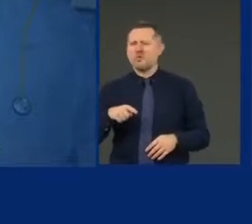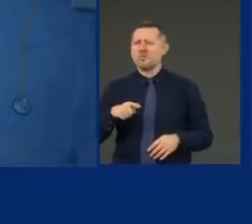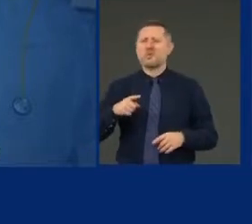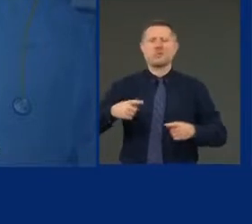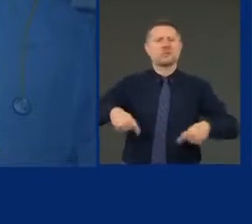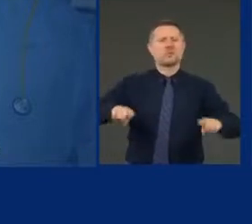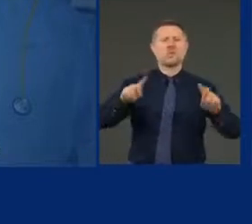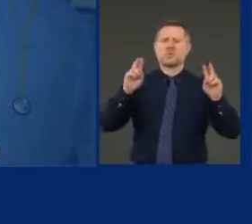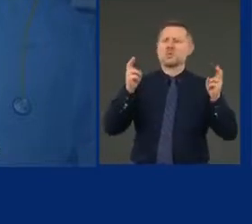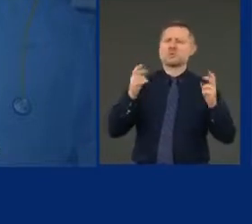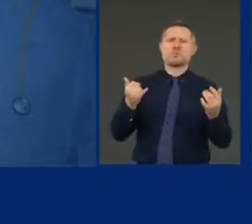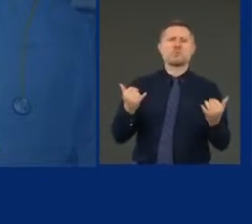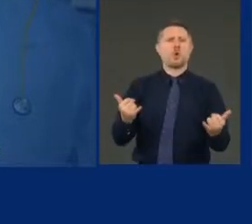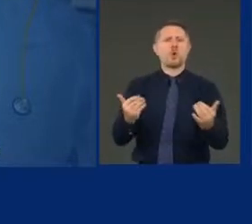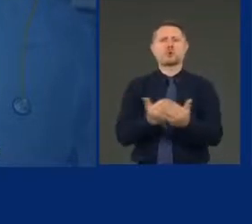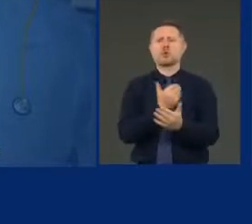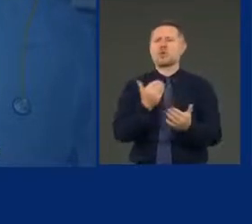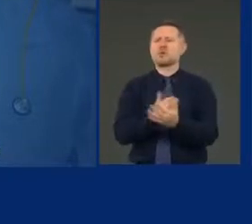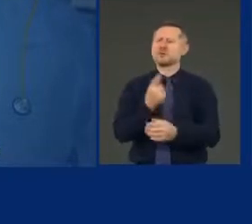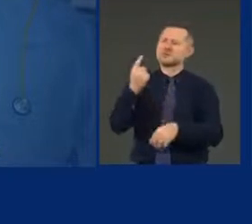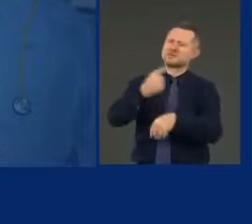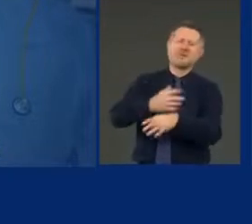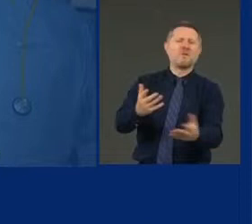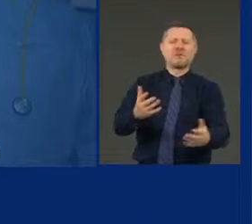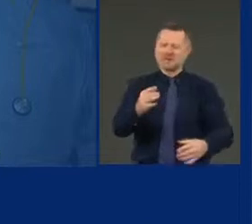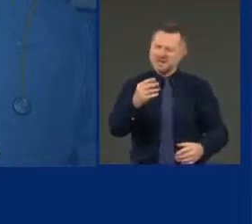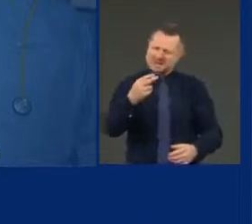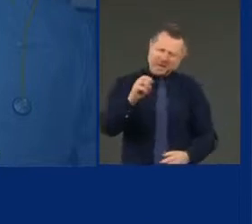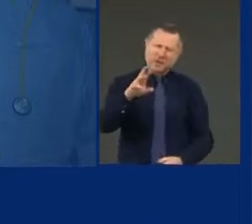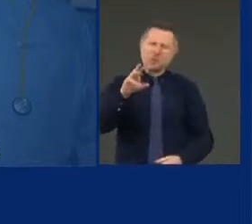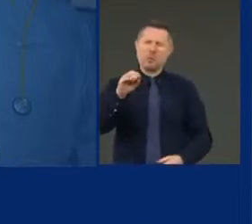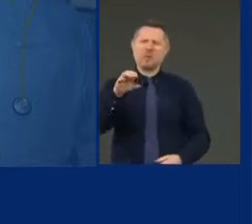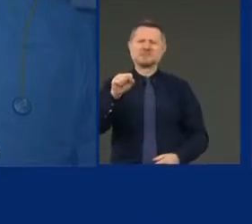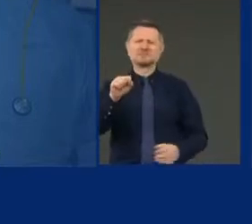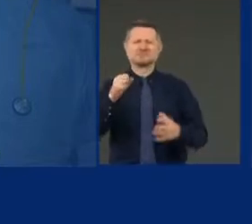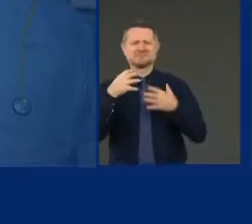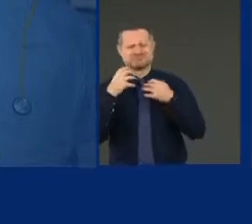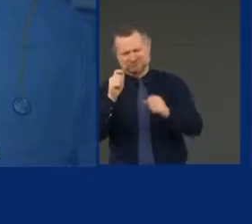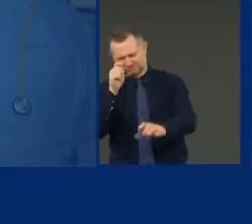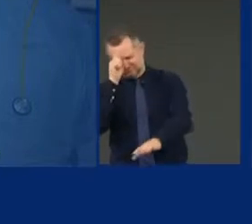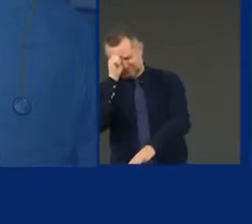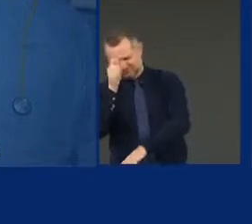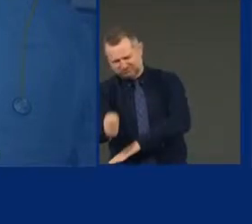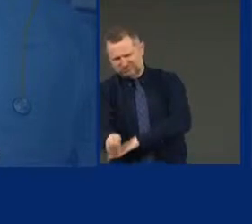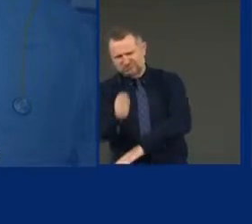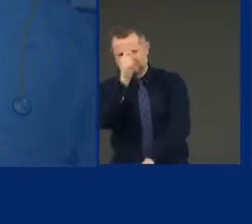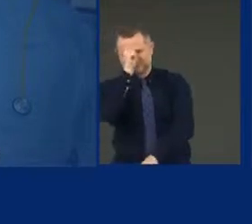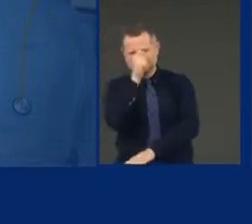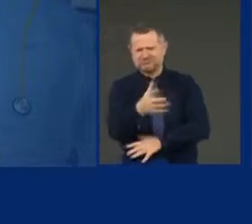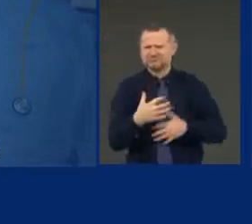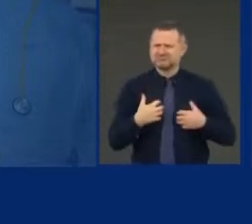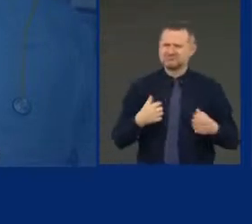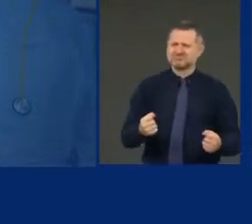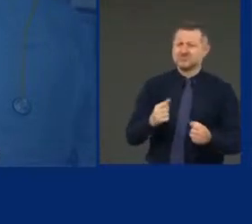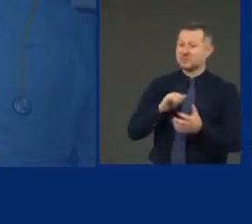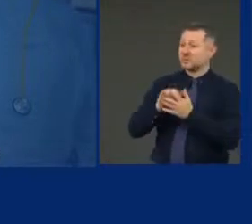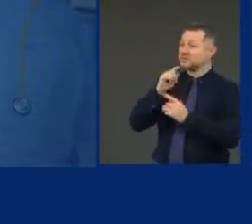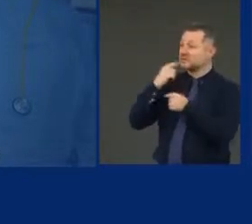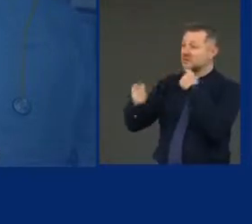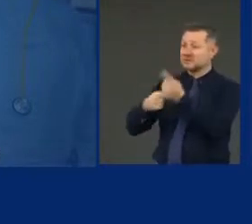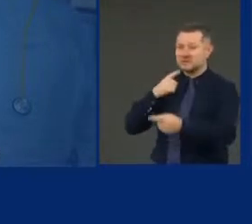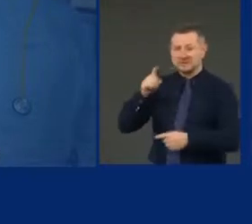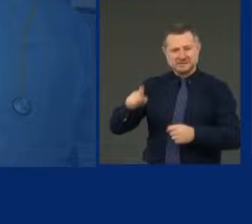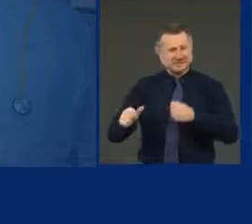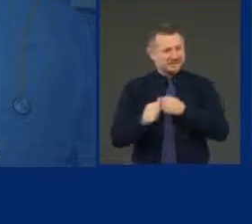modern-day heroes. I was saying to the people of this state, This is dangerous.